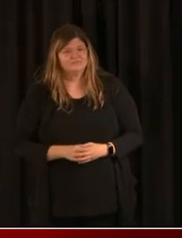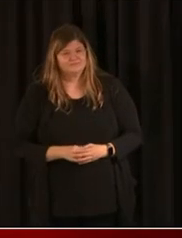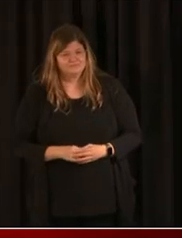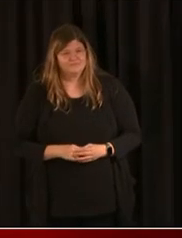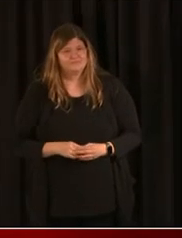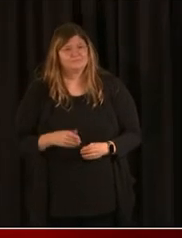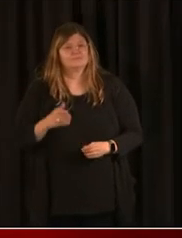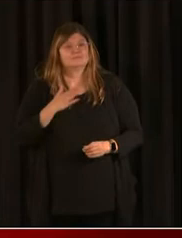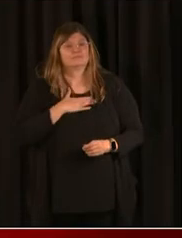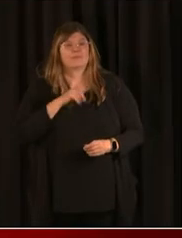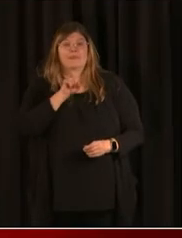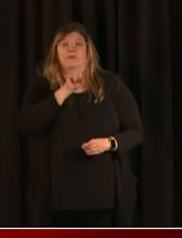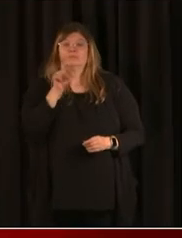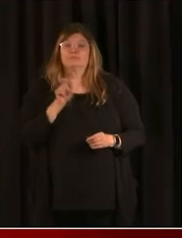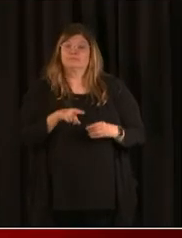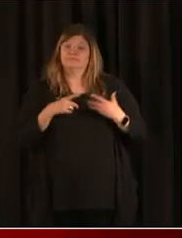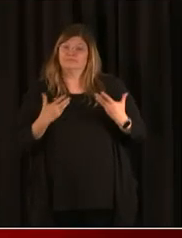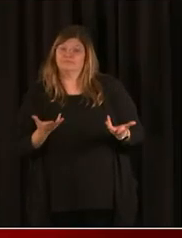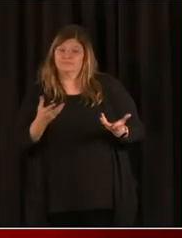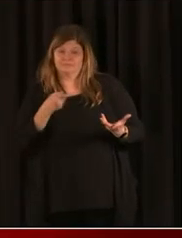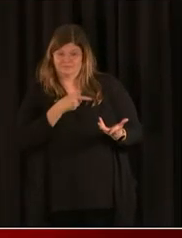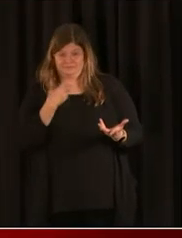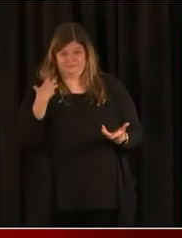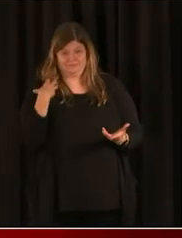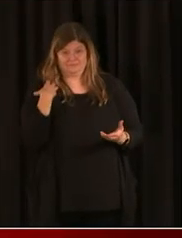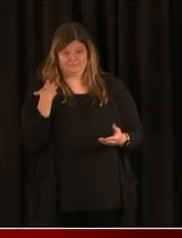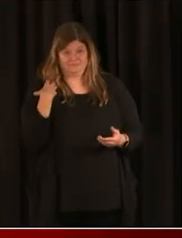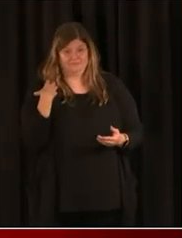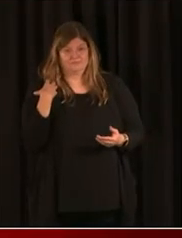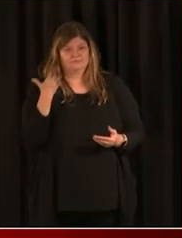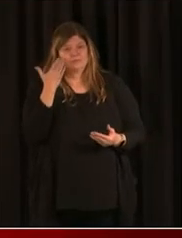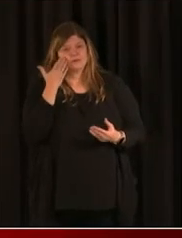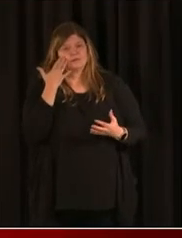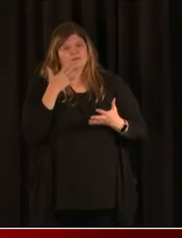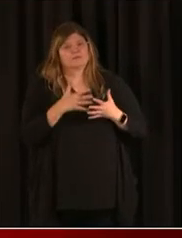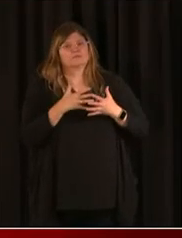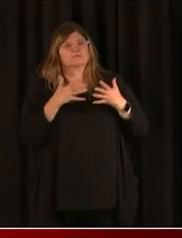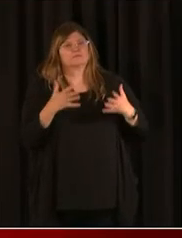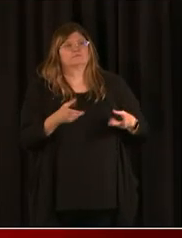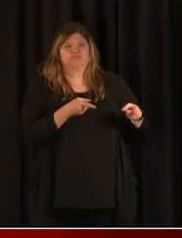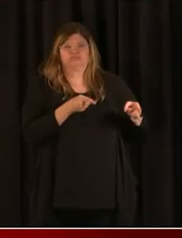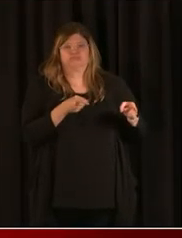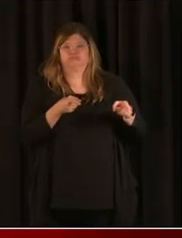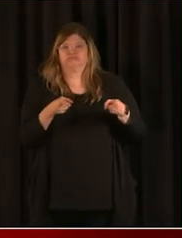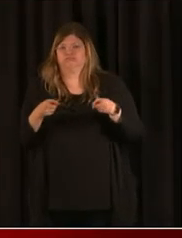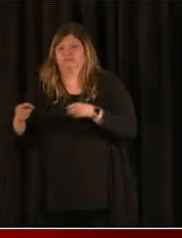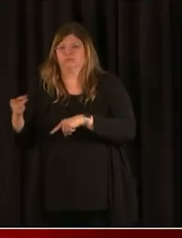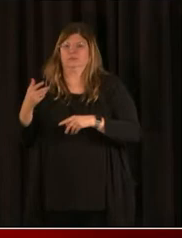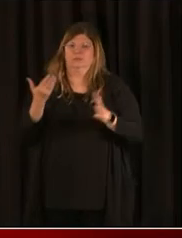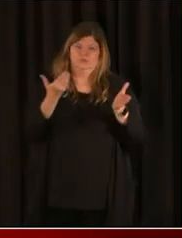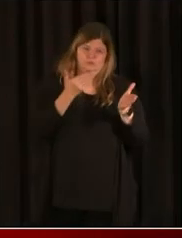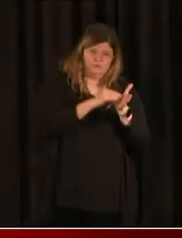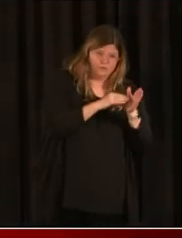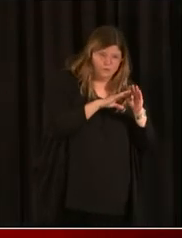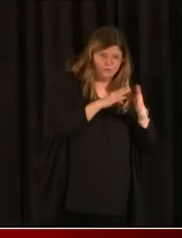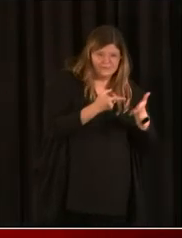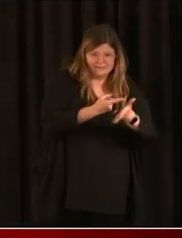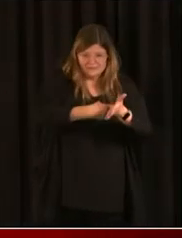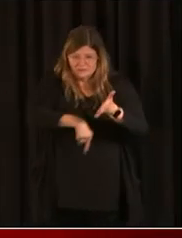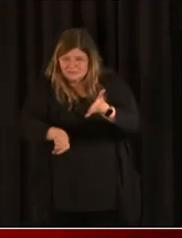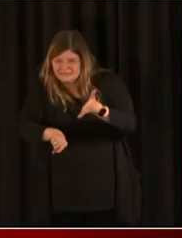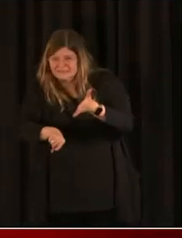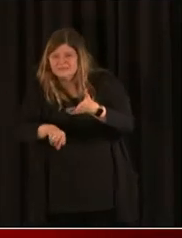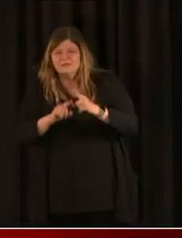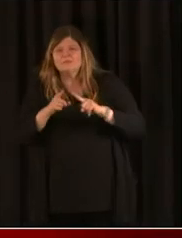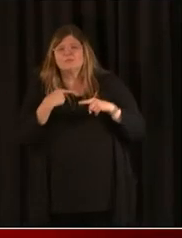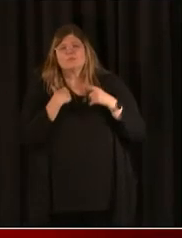Finally, my question is, I wanted to ask the Chancellor about, I know it's a lot to think about now when you've got reopening coming next week, but I wanted to